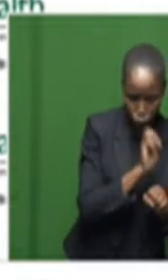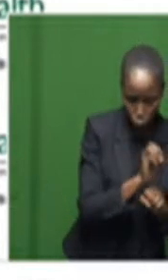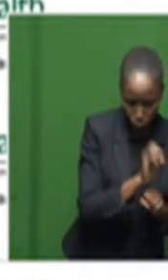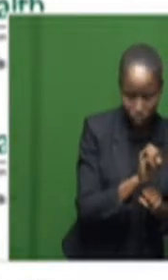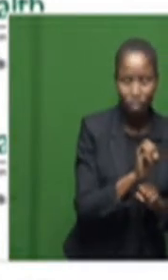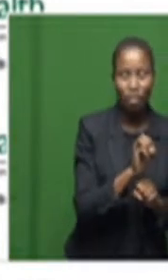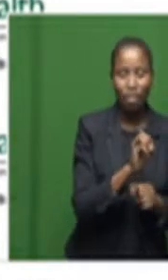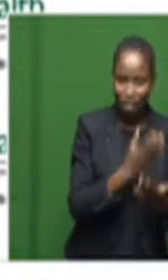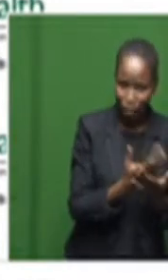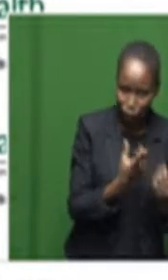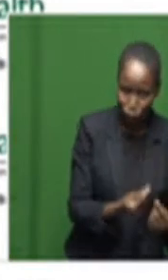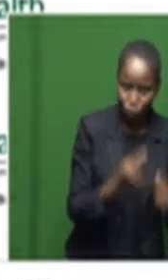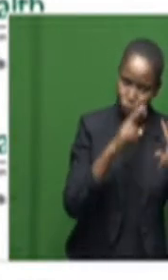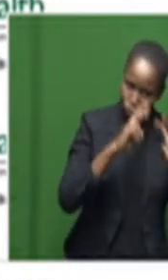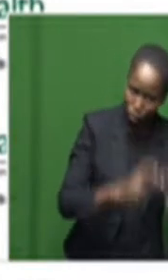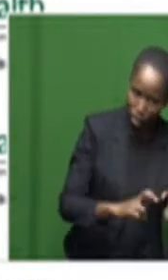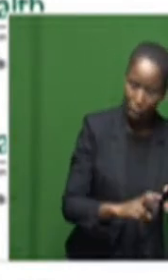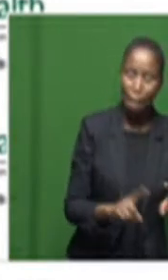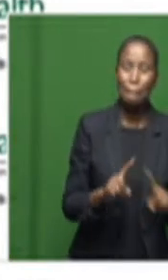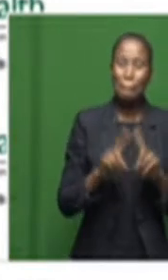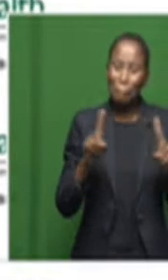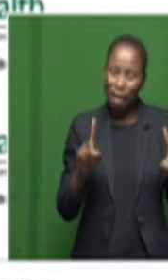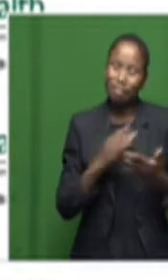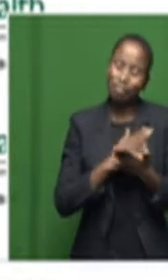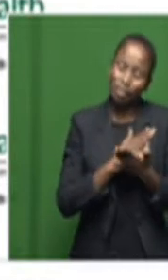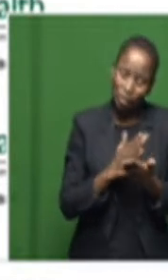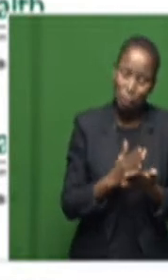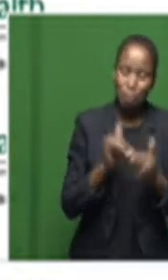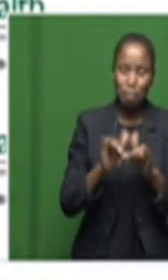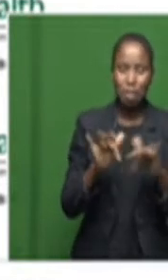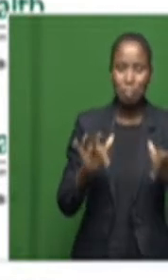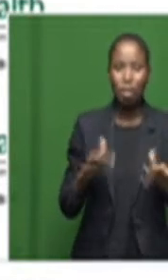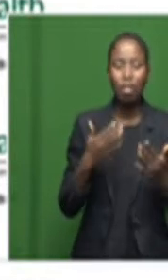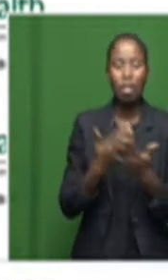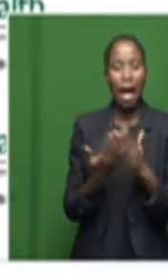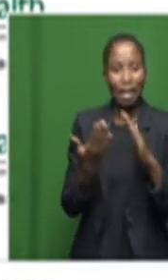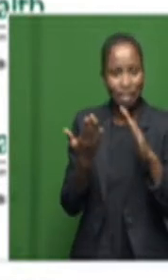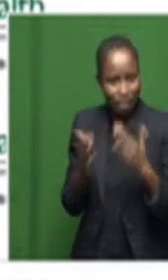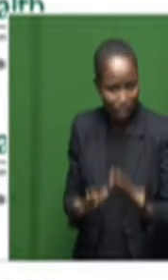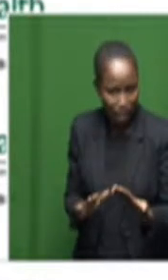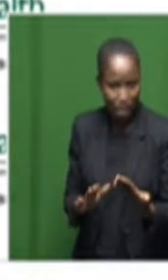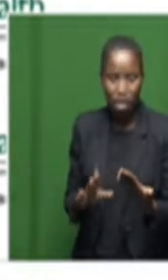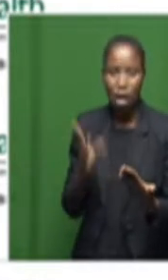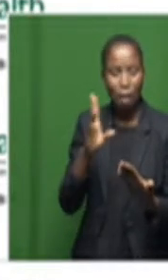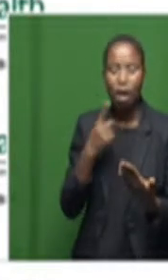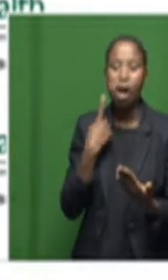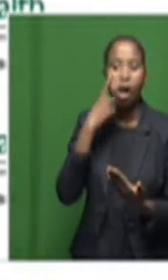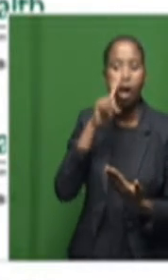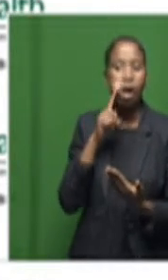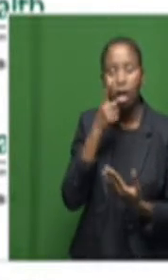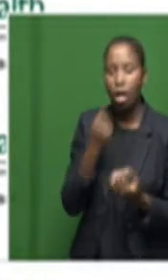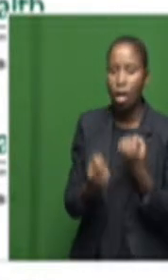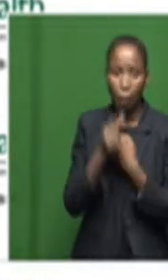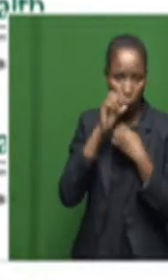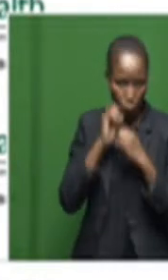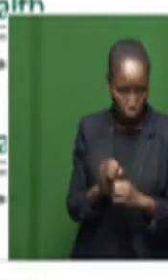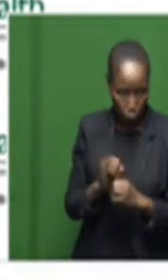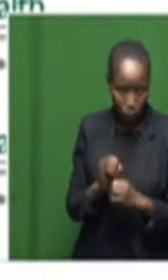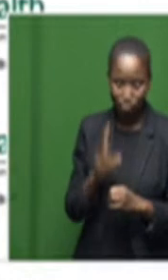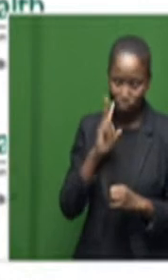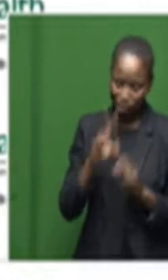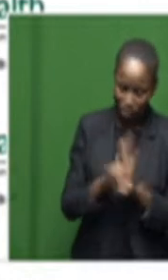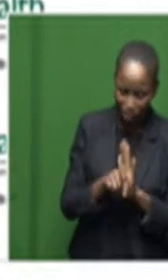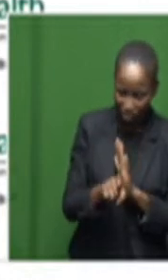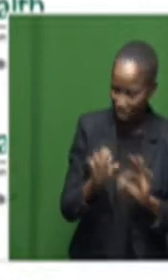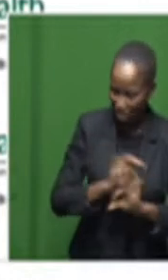then there are people who will die without having been tested, may not be clear whether it